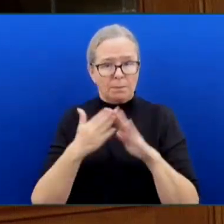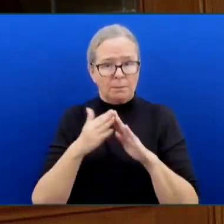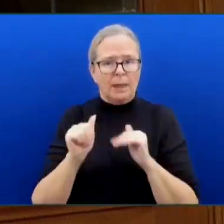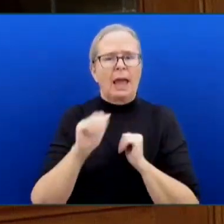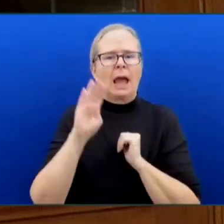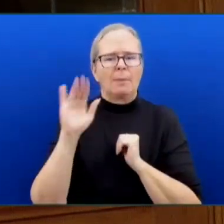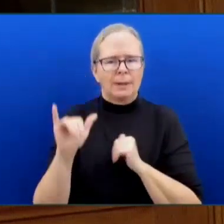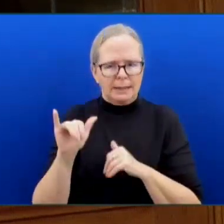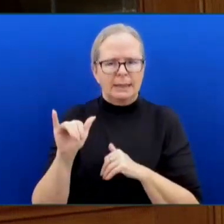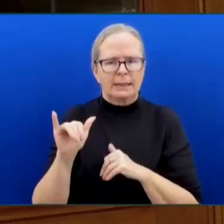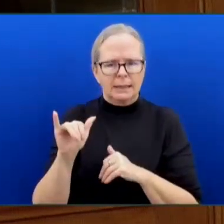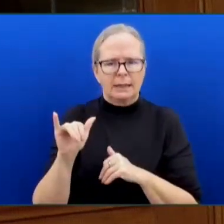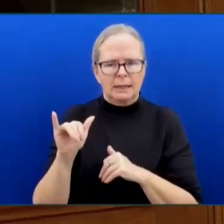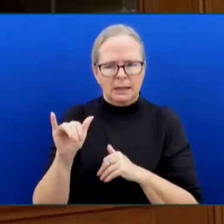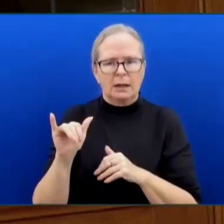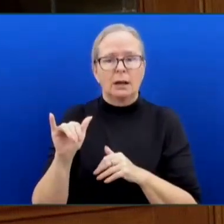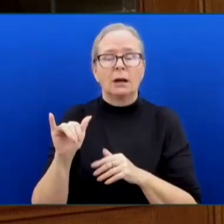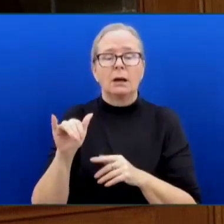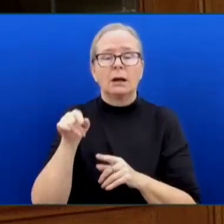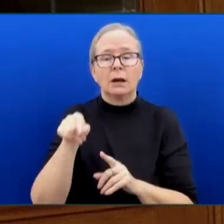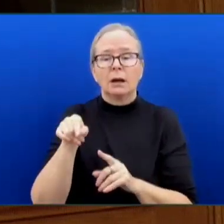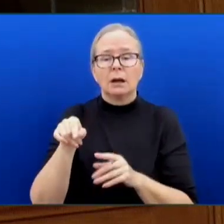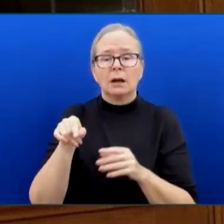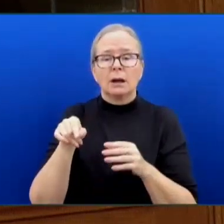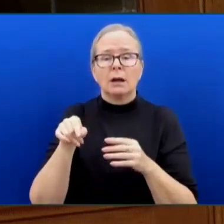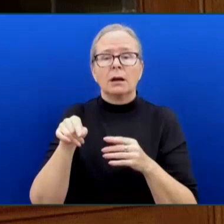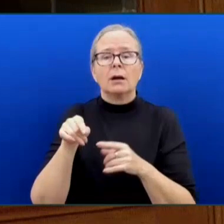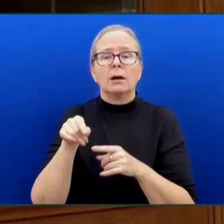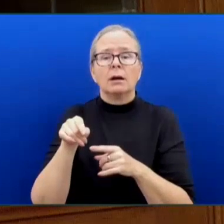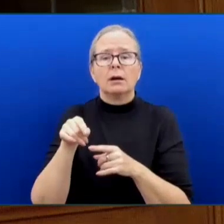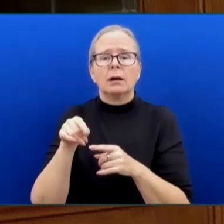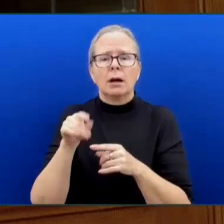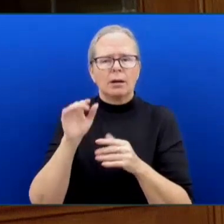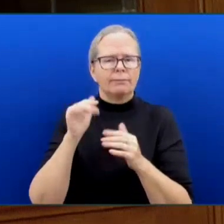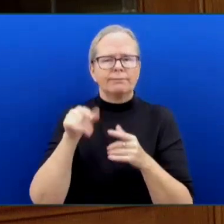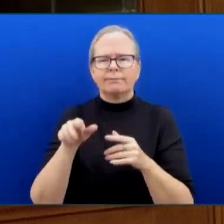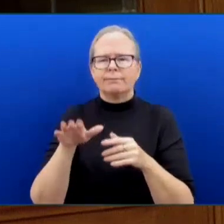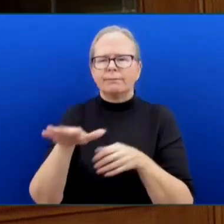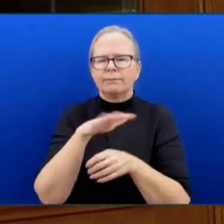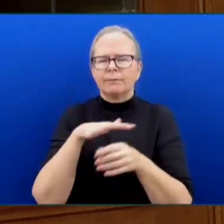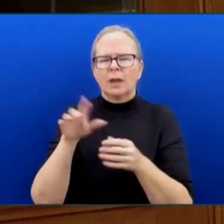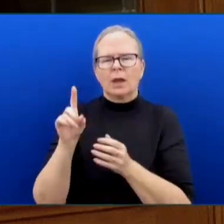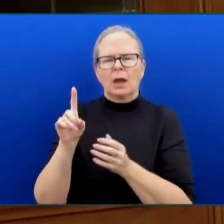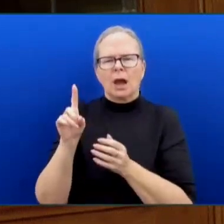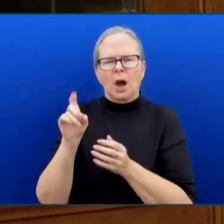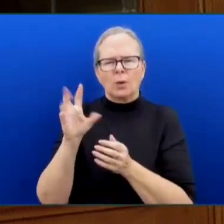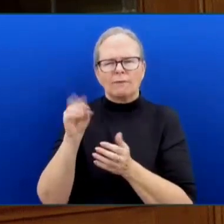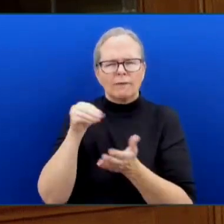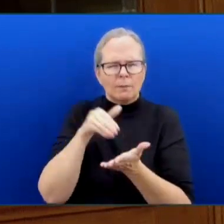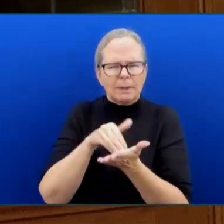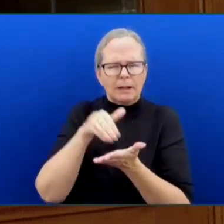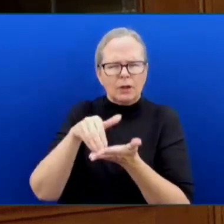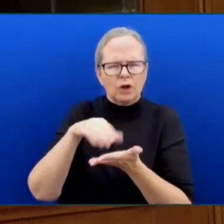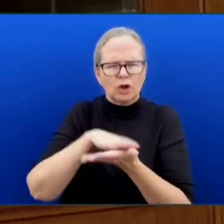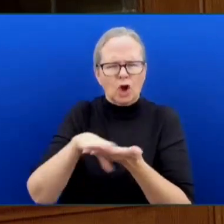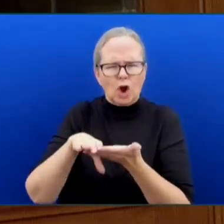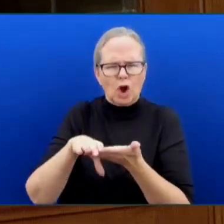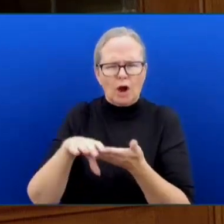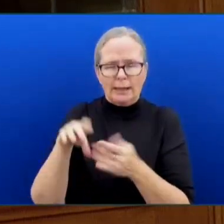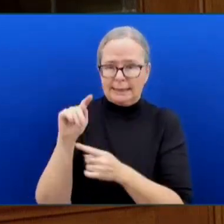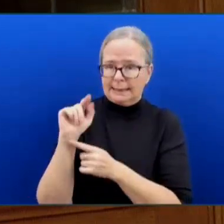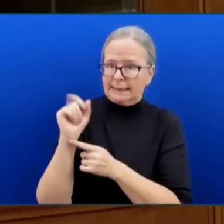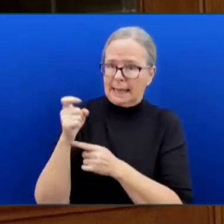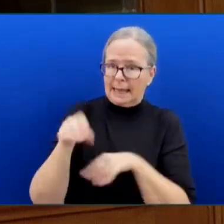of the $150 million this NDP government is spending works out to over